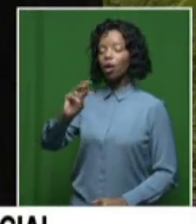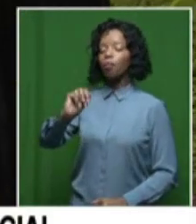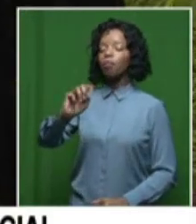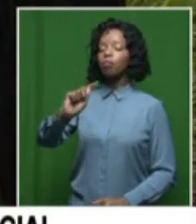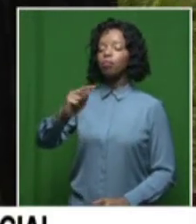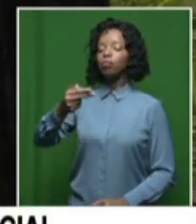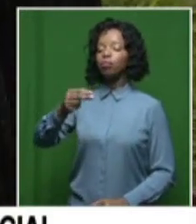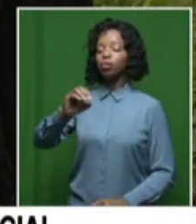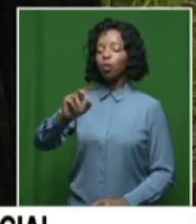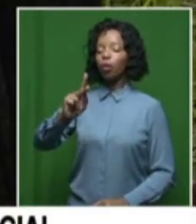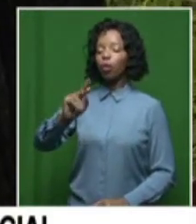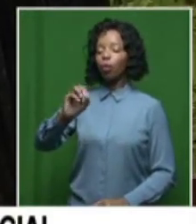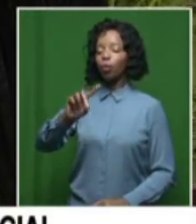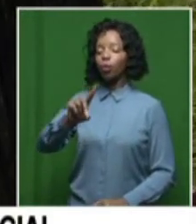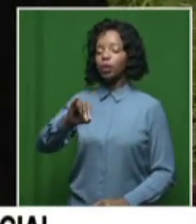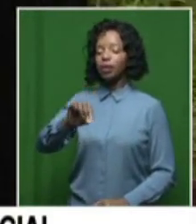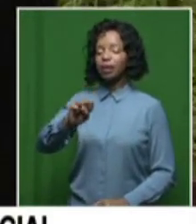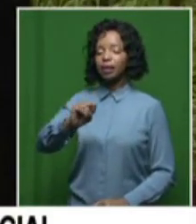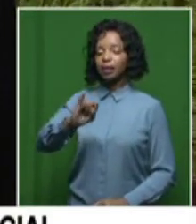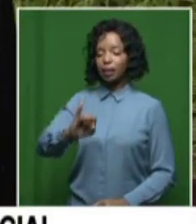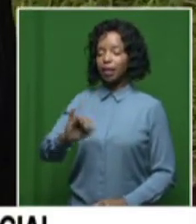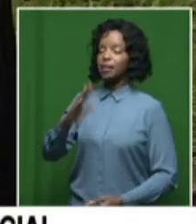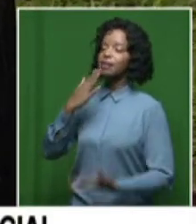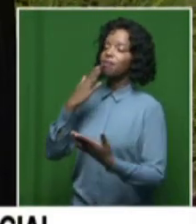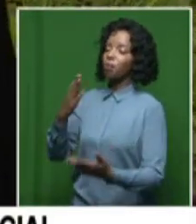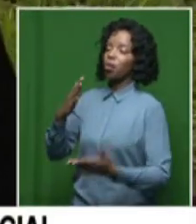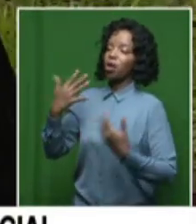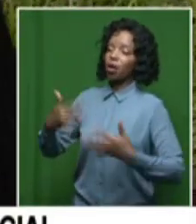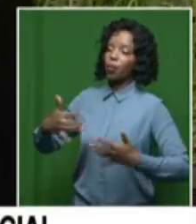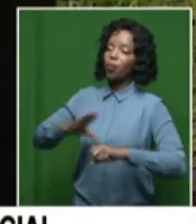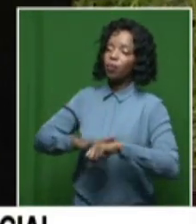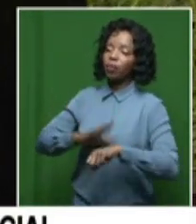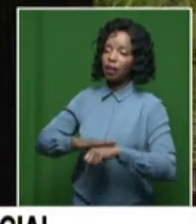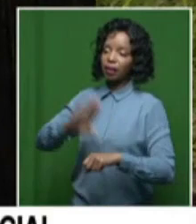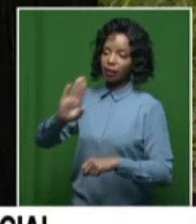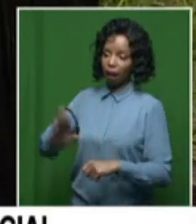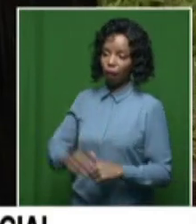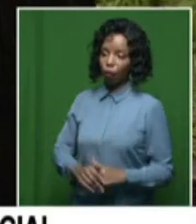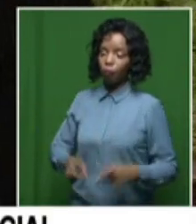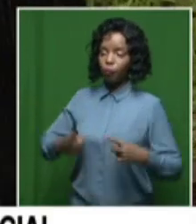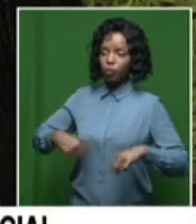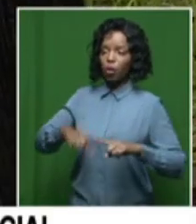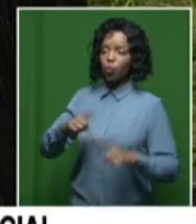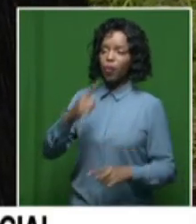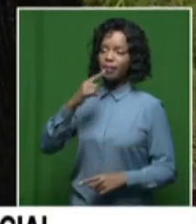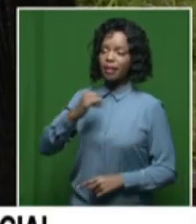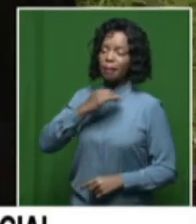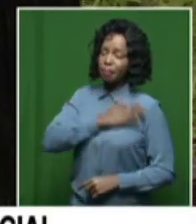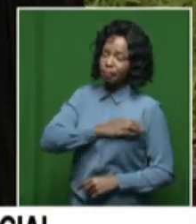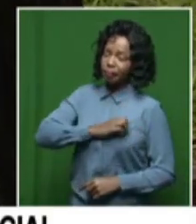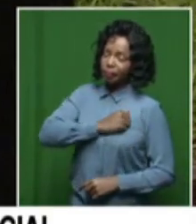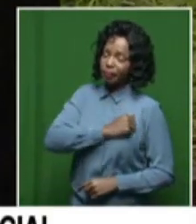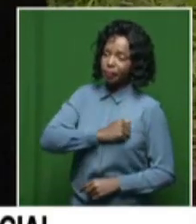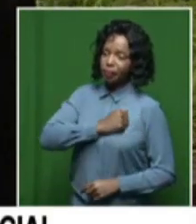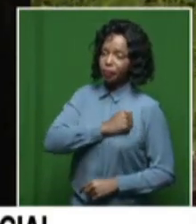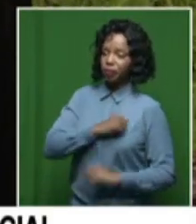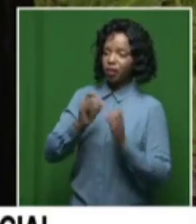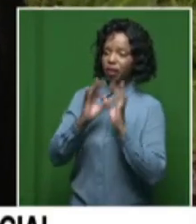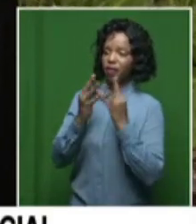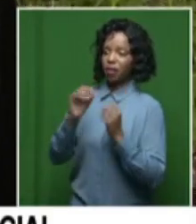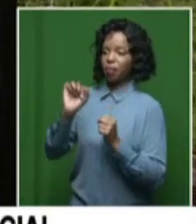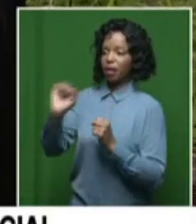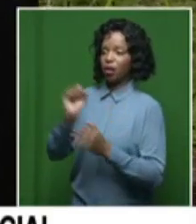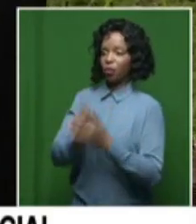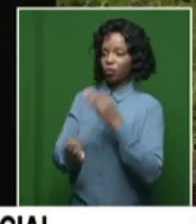sakho. Sithi dudukuni as ifamily ngalento eyenzakele. Nimgqibele nini